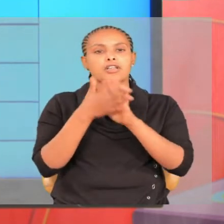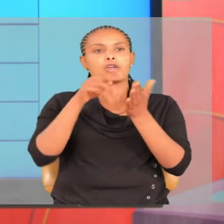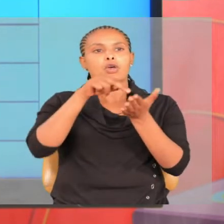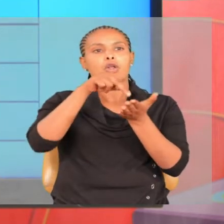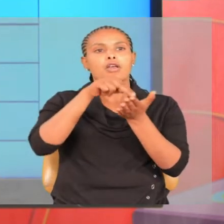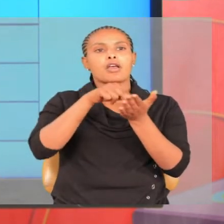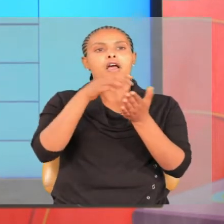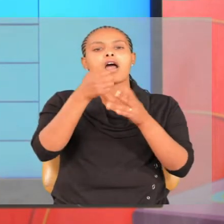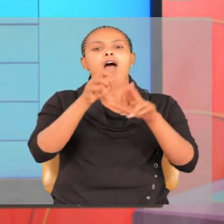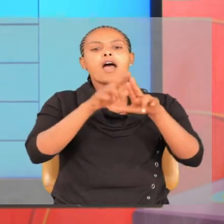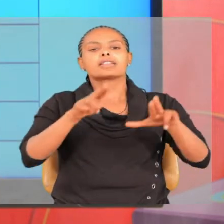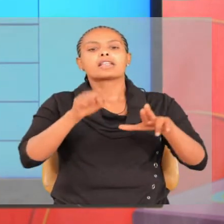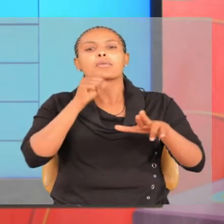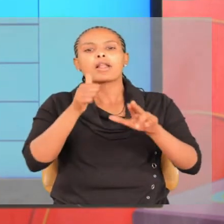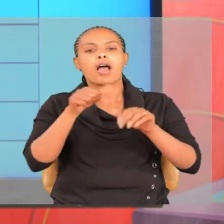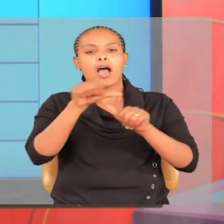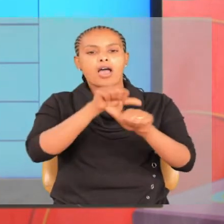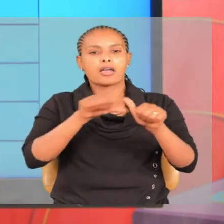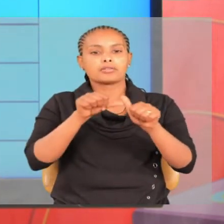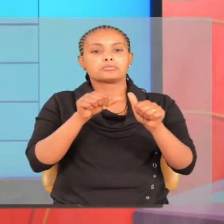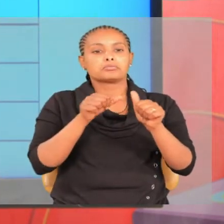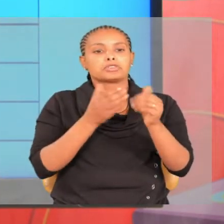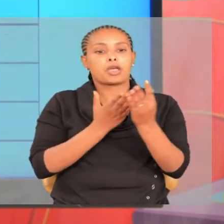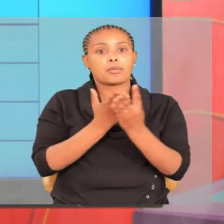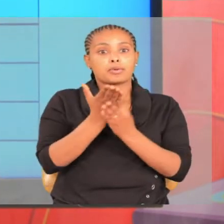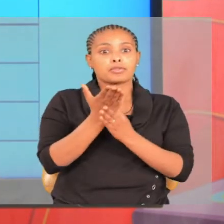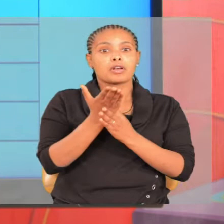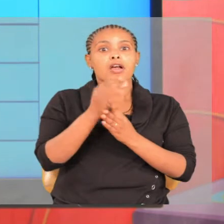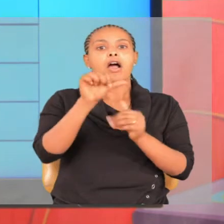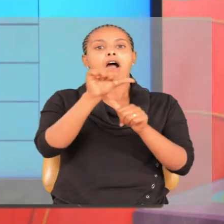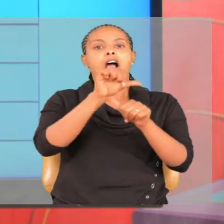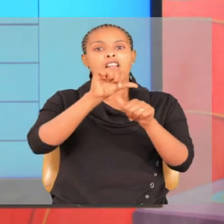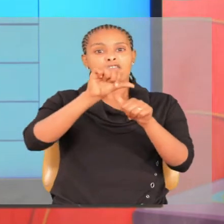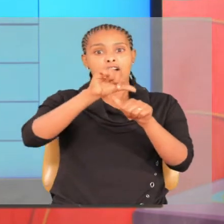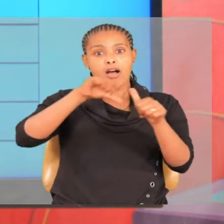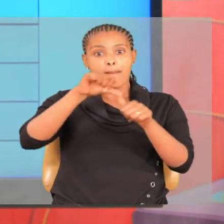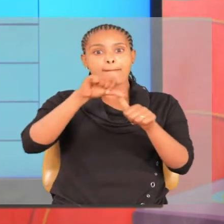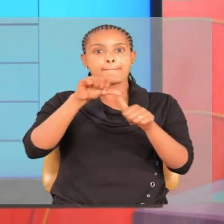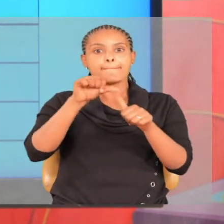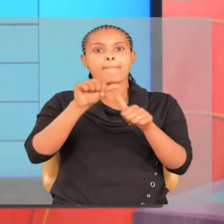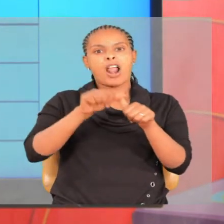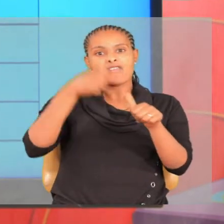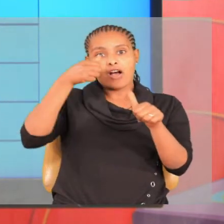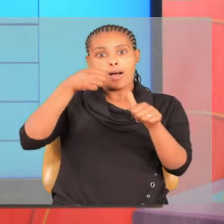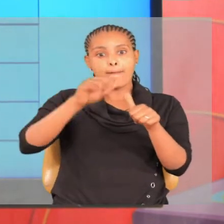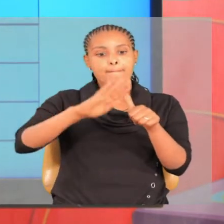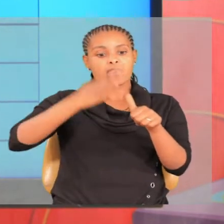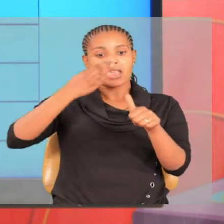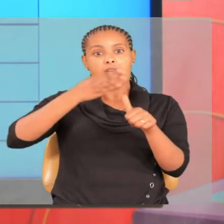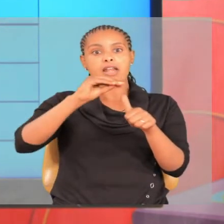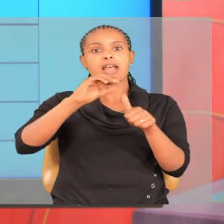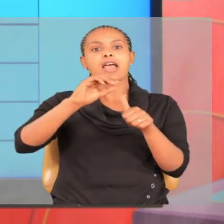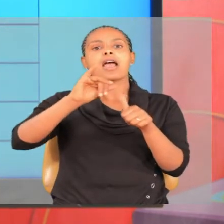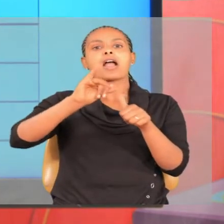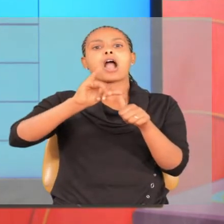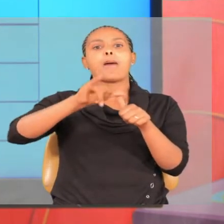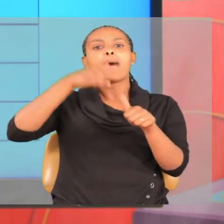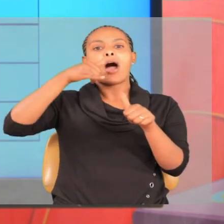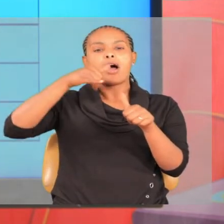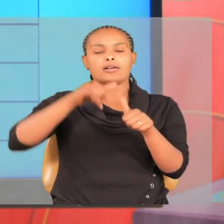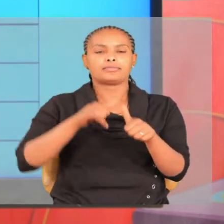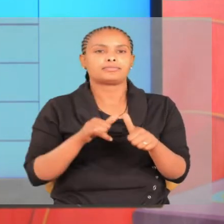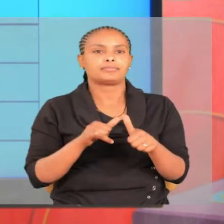of unstable atoms through the emission of alpha particles, beta particles, and gamma